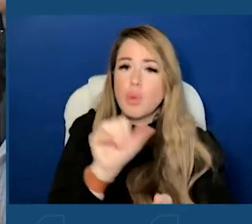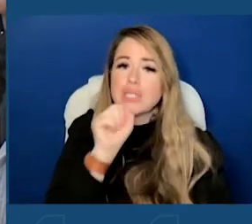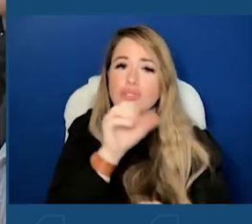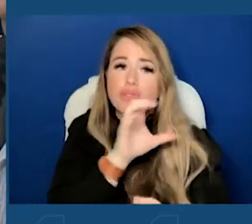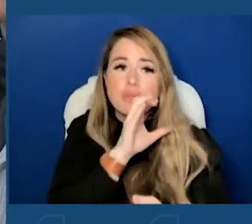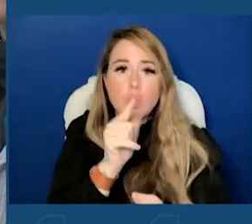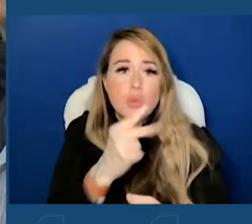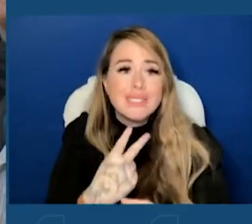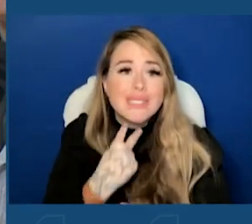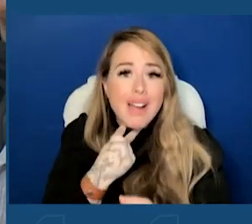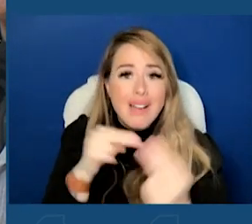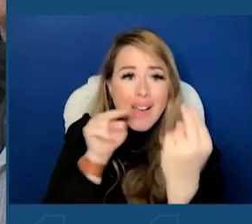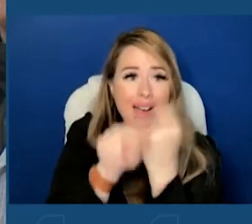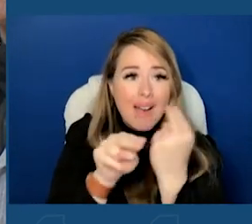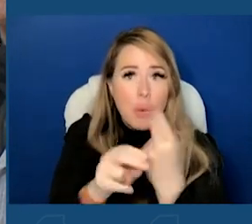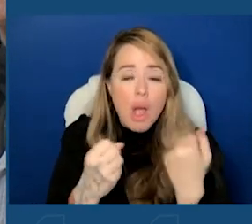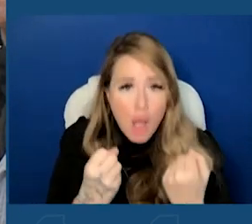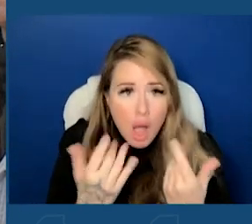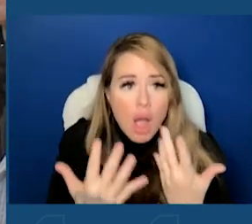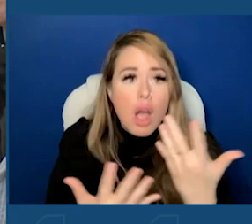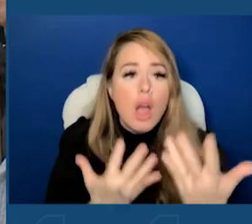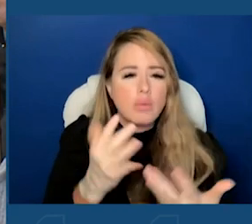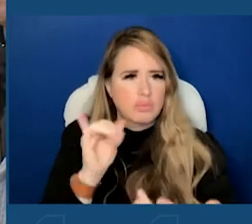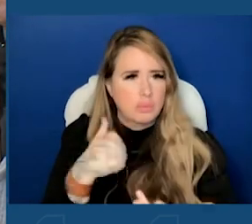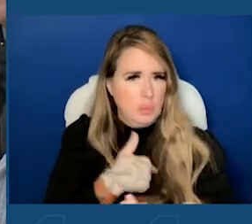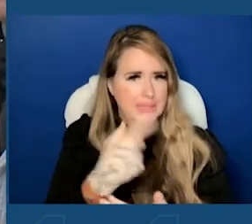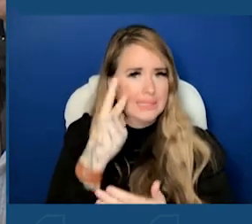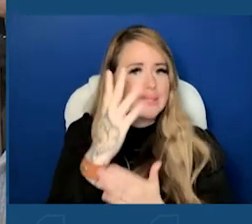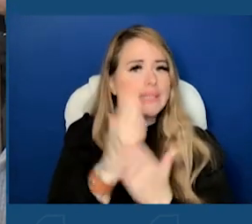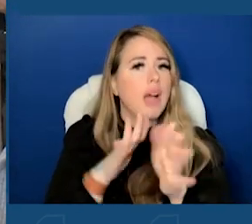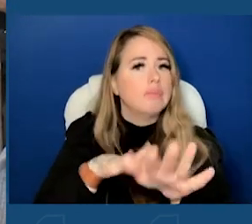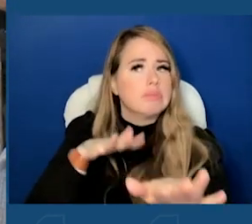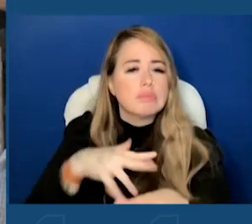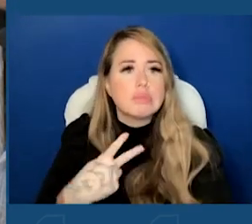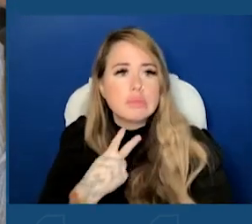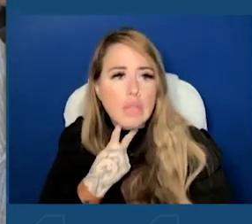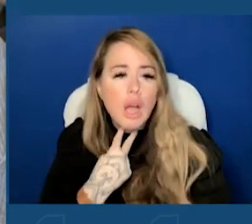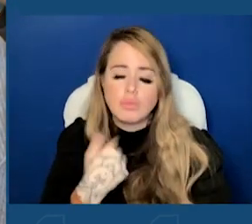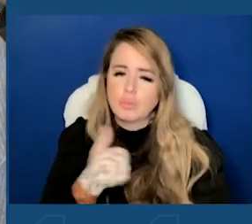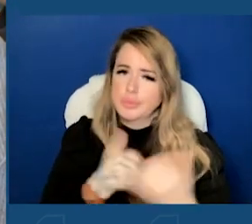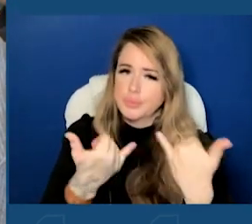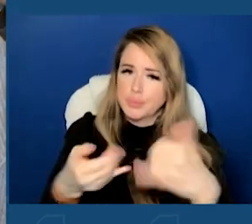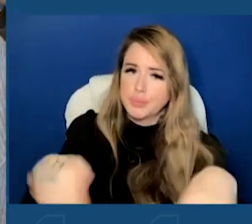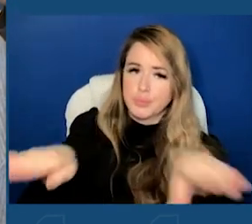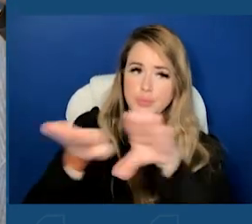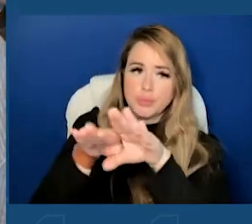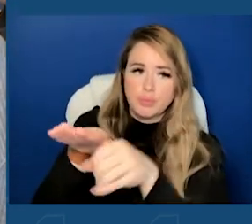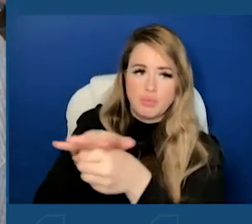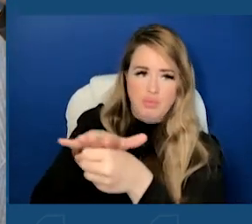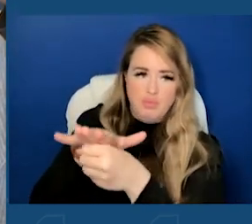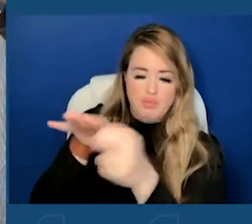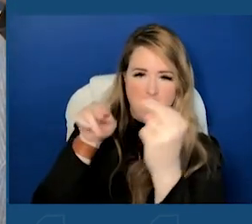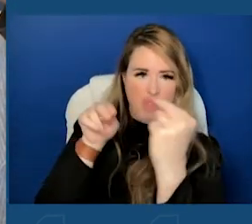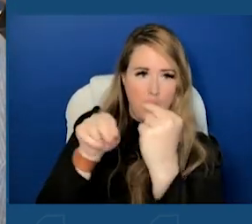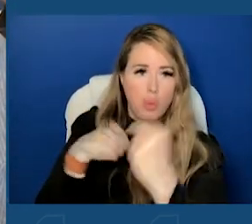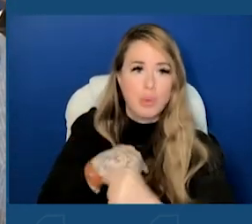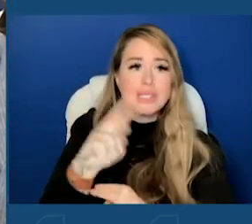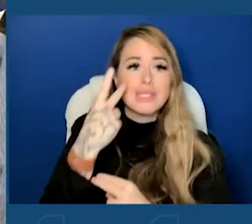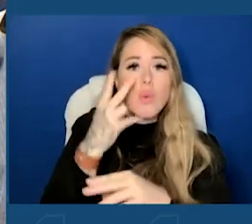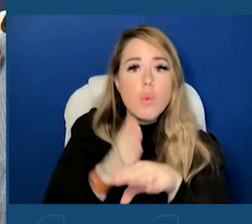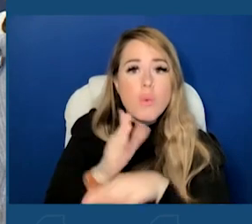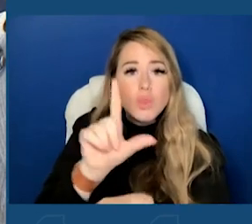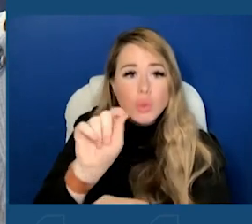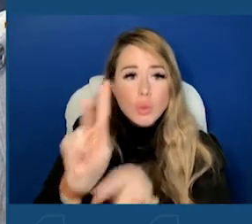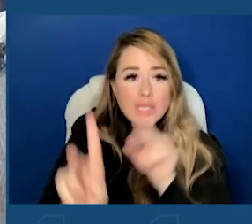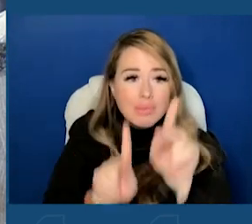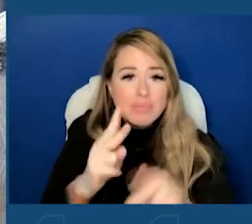highways. I understand that the New York State Thruway, which remains closed in the western part of the region, we had over 20 people stranded in a very